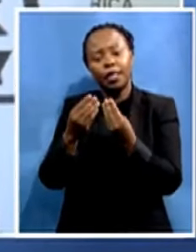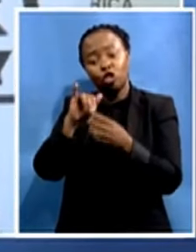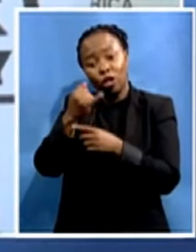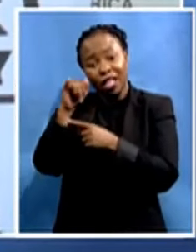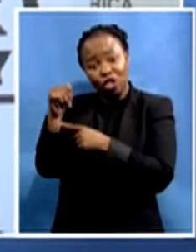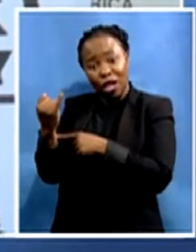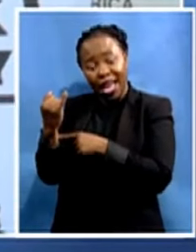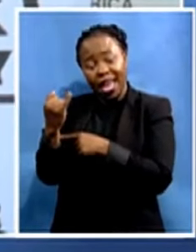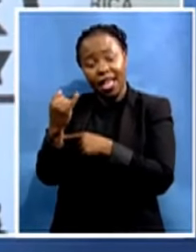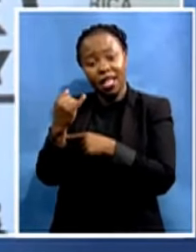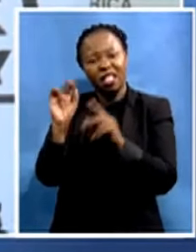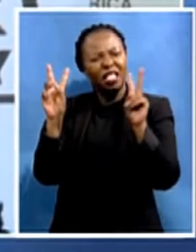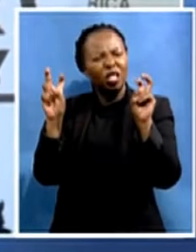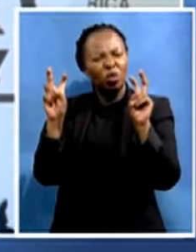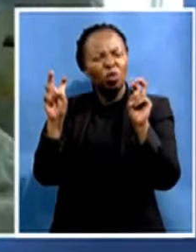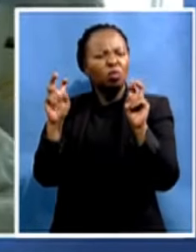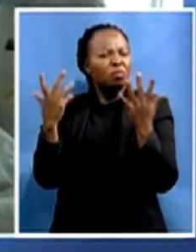will it take to arrive in the country?